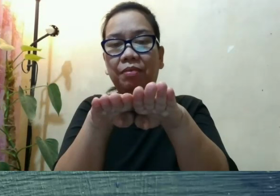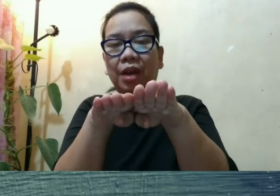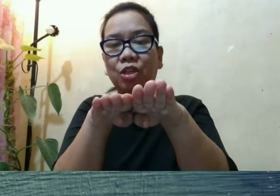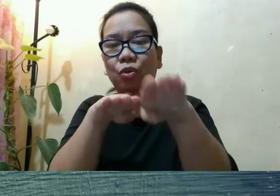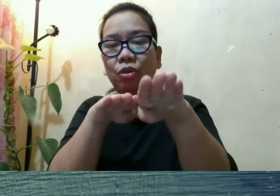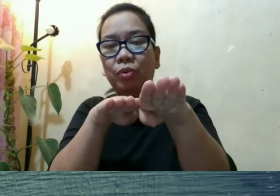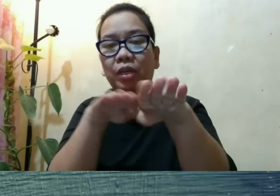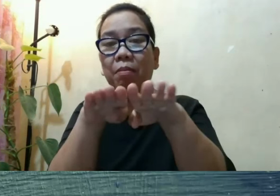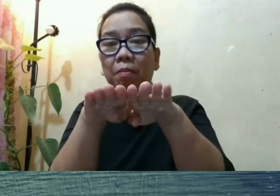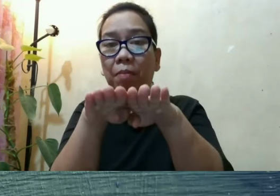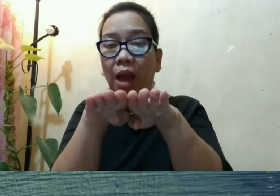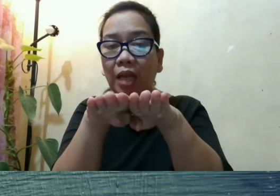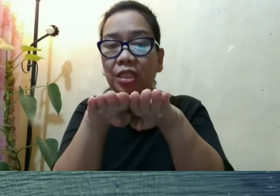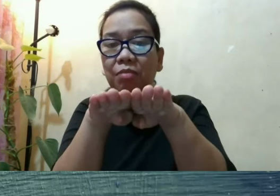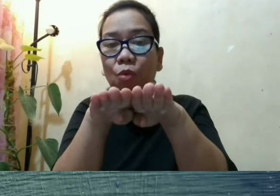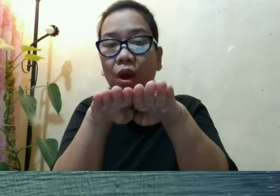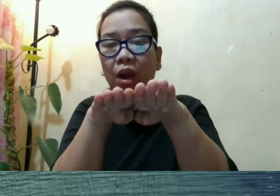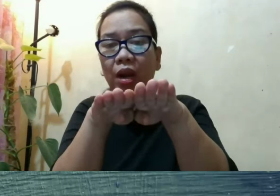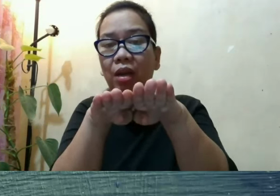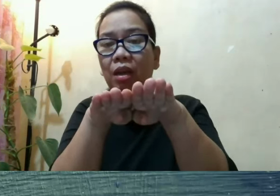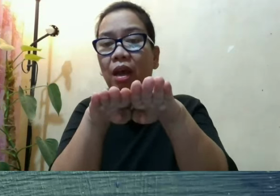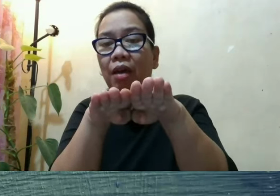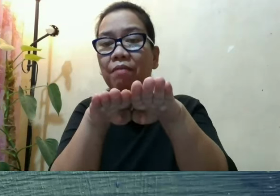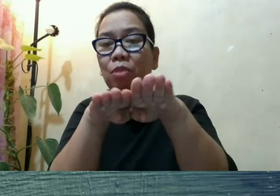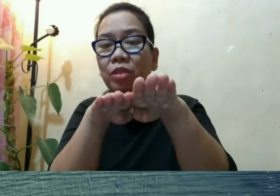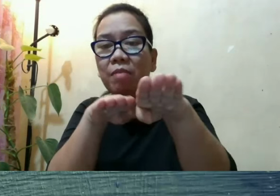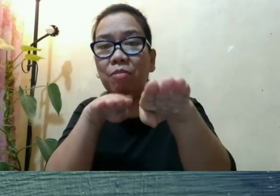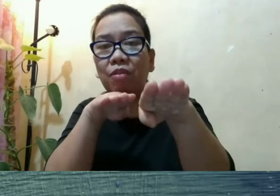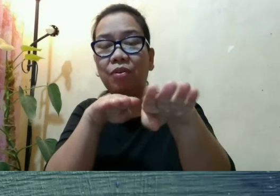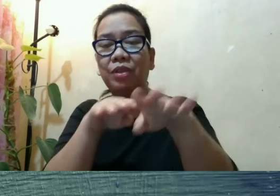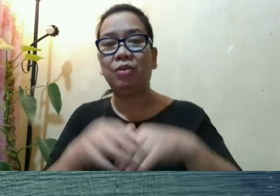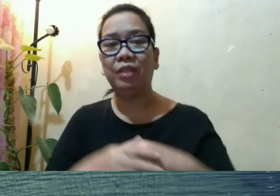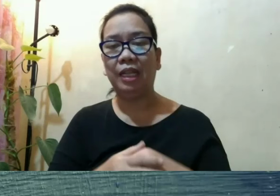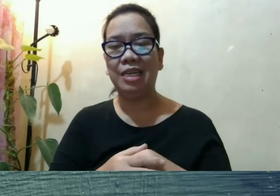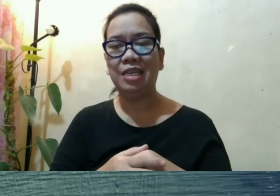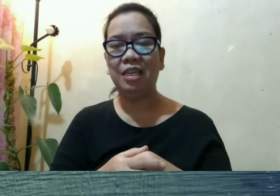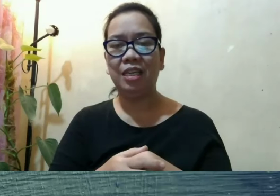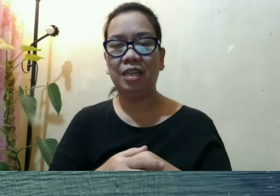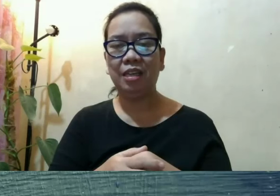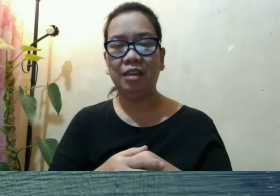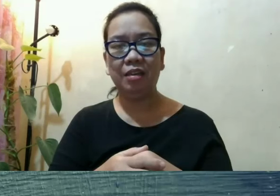vertical fractures, where the blocks have mostly moved horizontally.